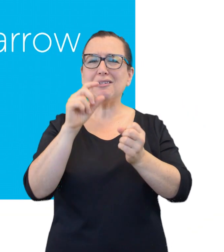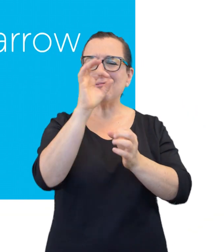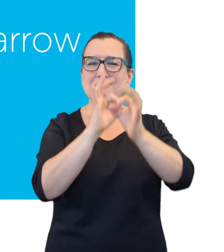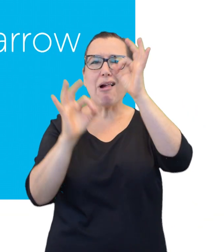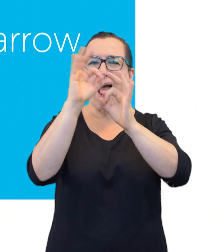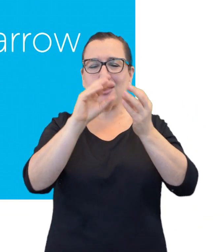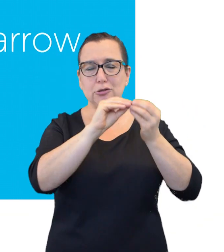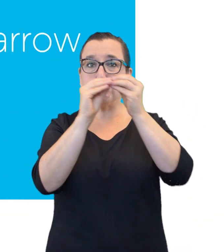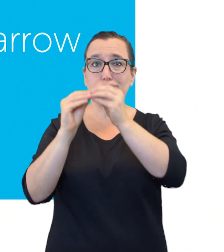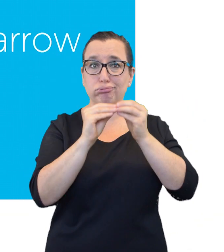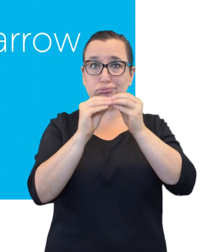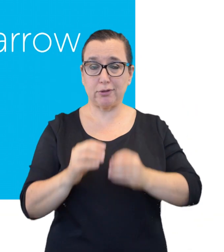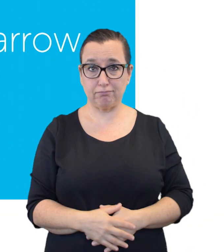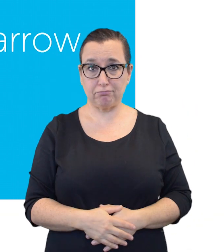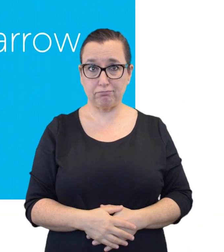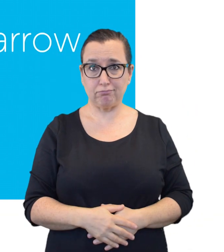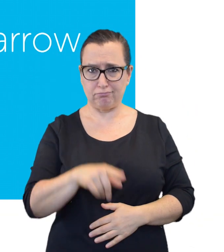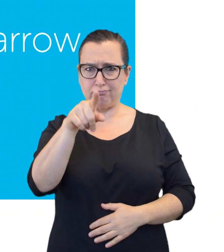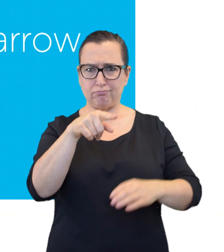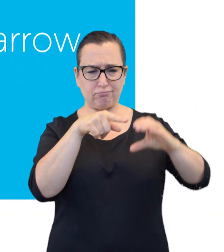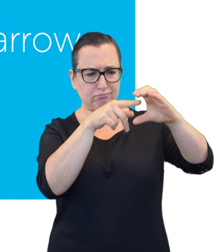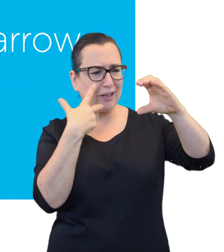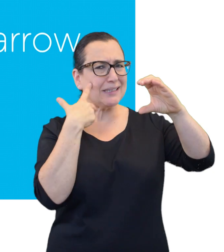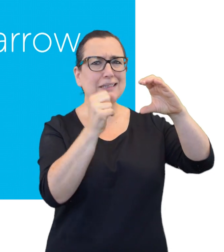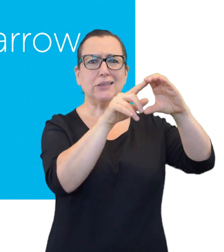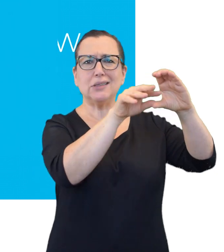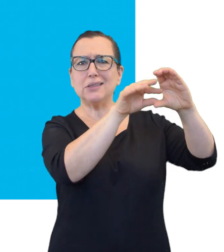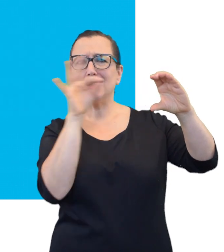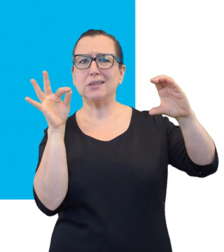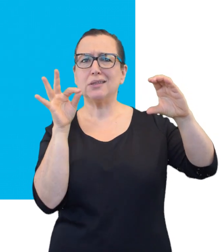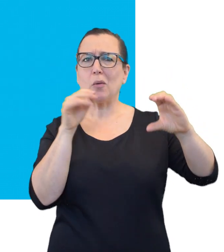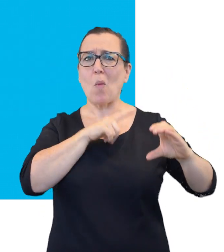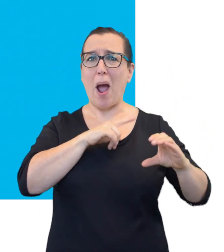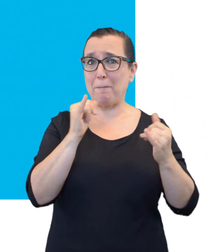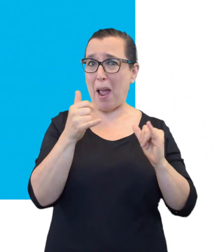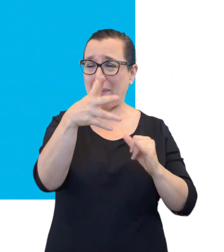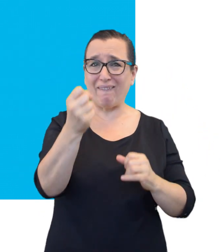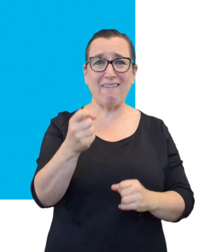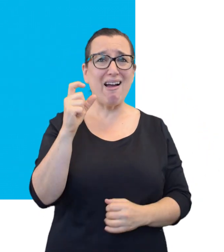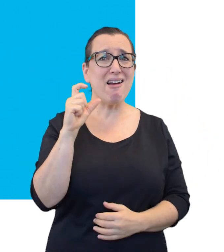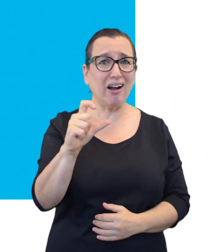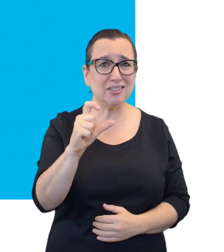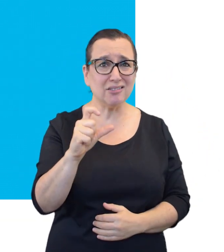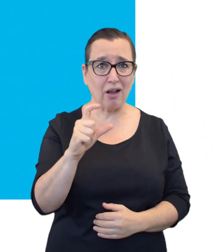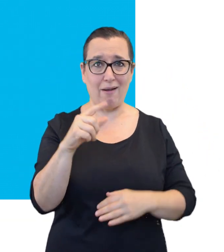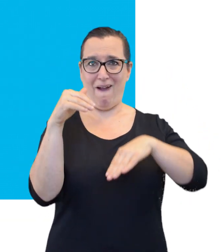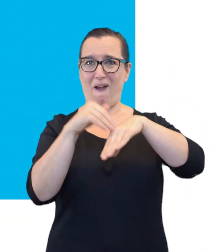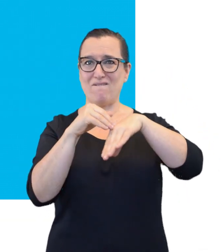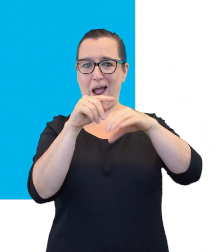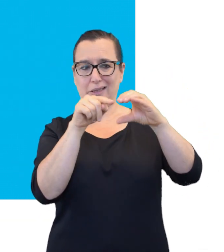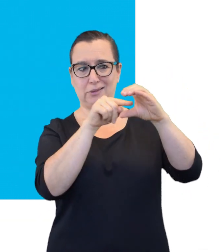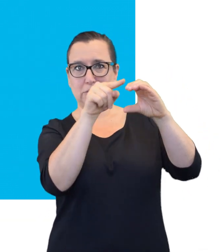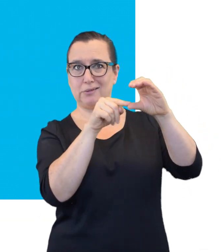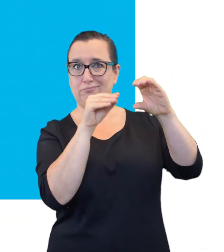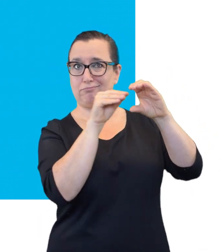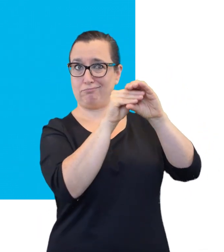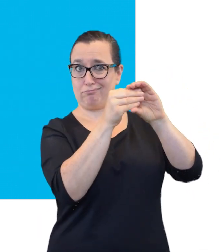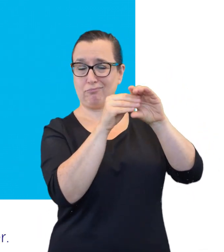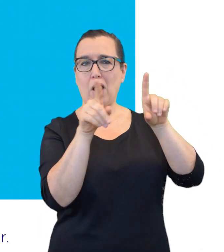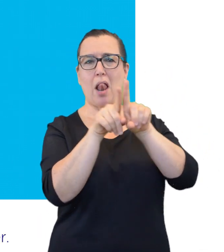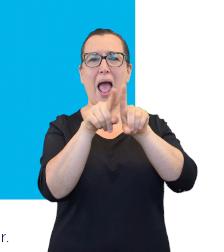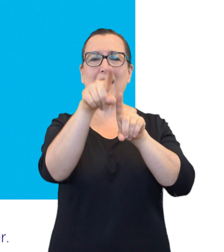You may have a bone marrow test if you have a cancer which affects the bone marrow, such as leukaemia, lymphoma or myeloma,